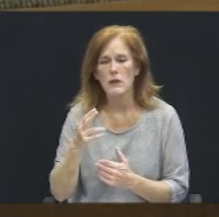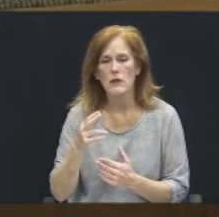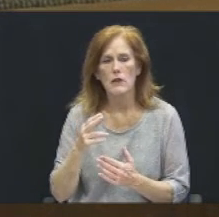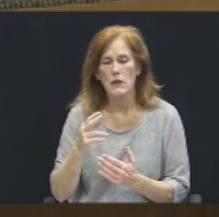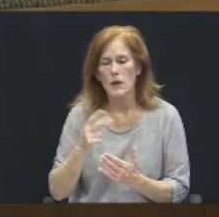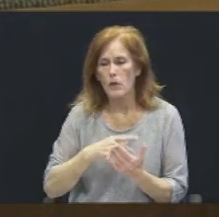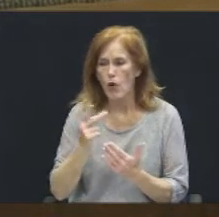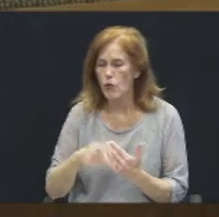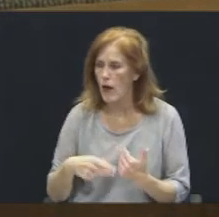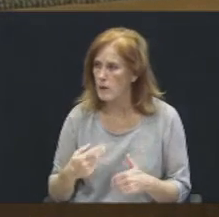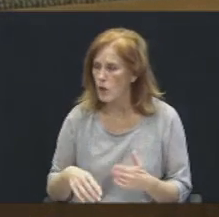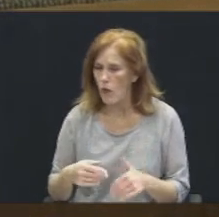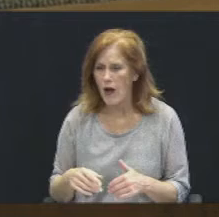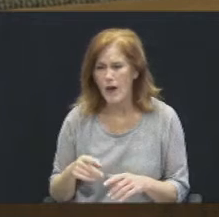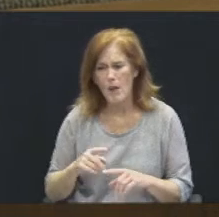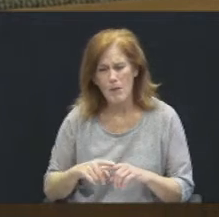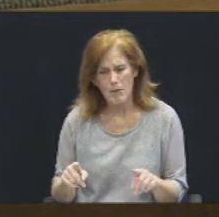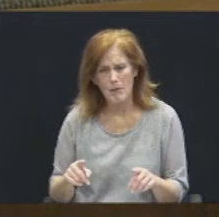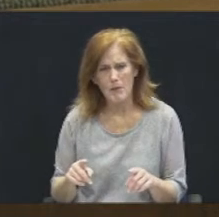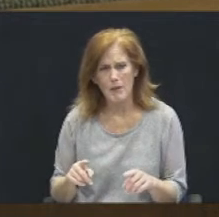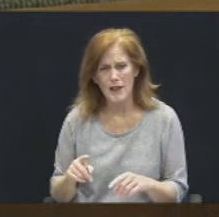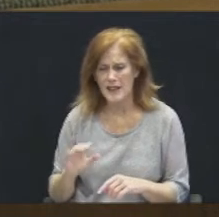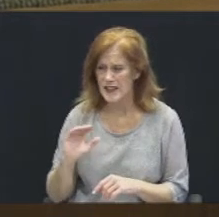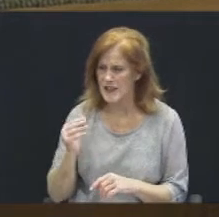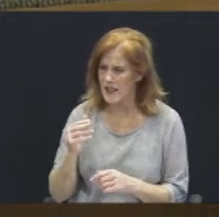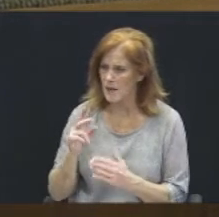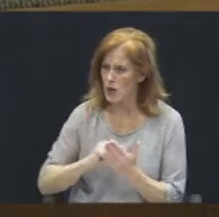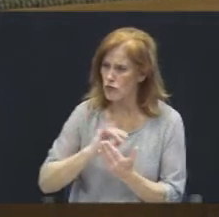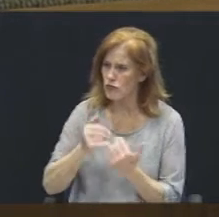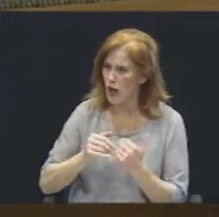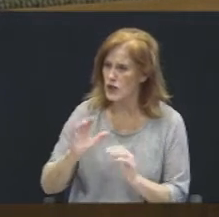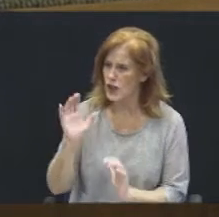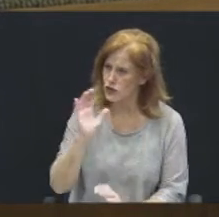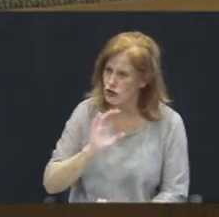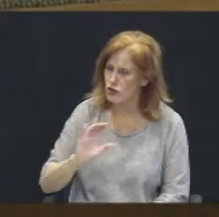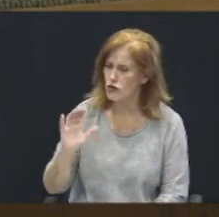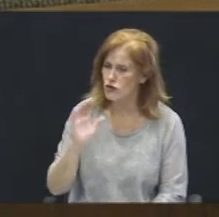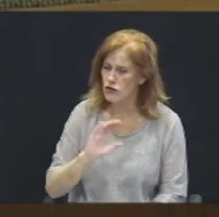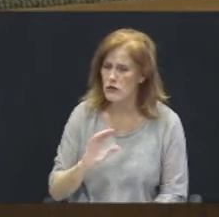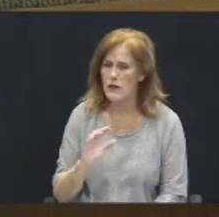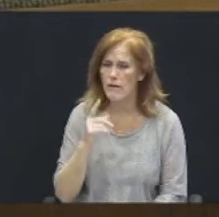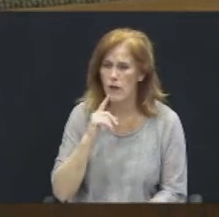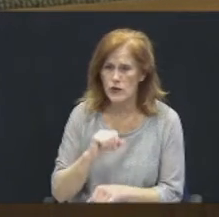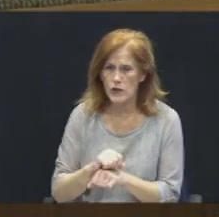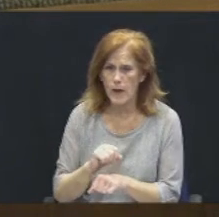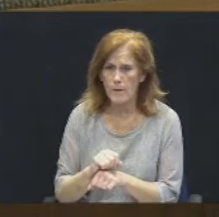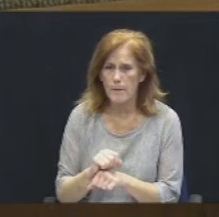And yet it would seem that project search being, you know,